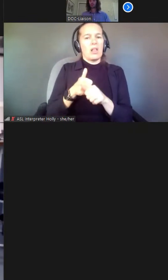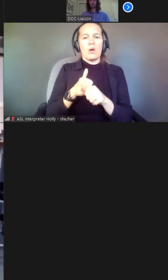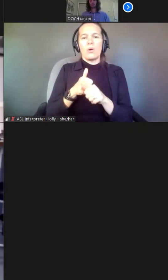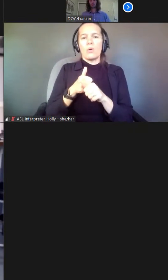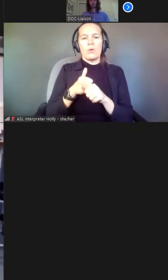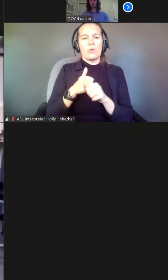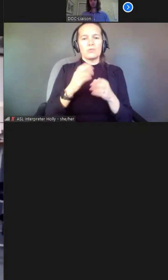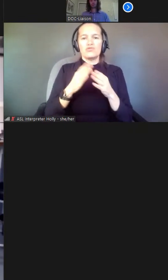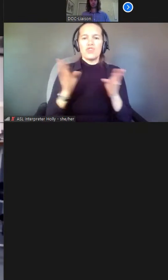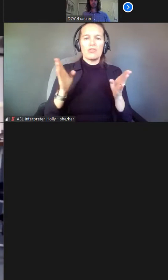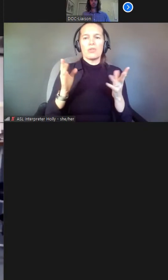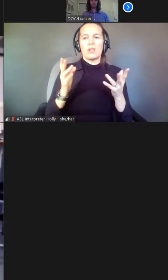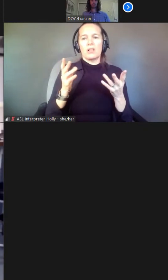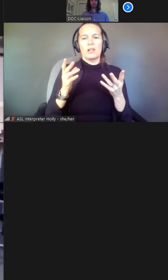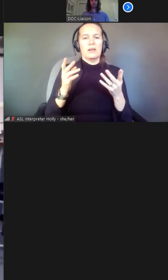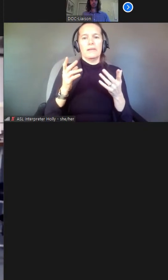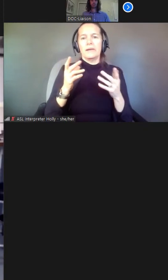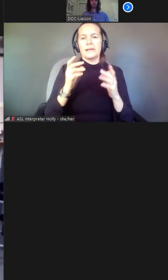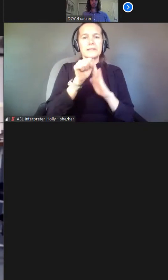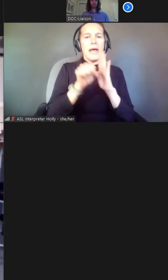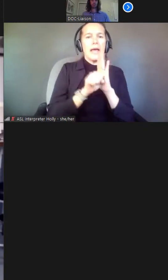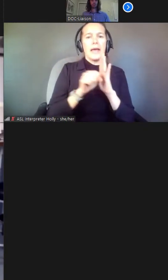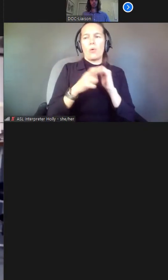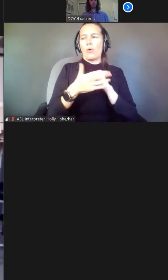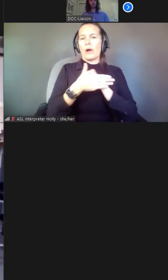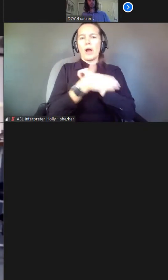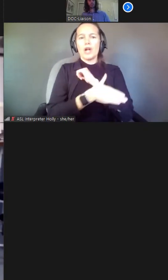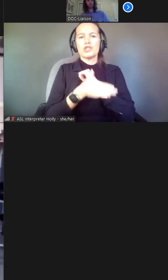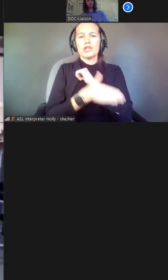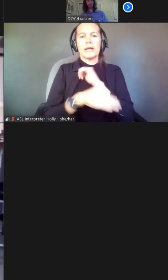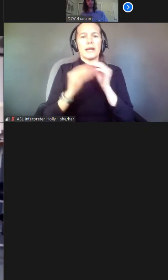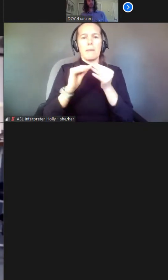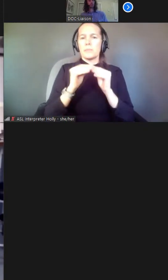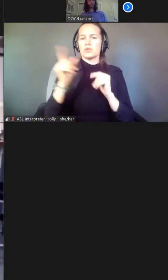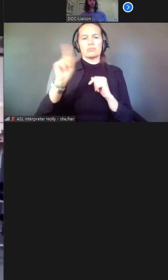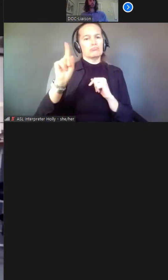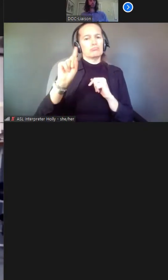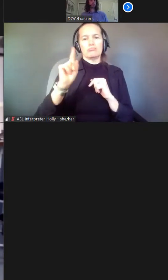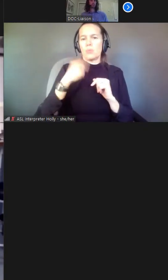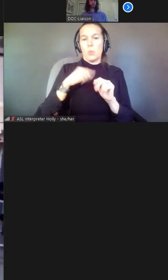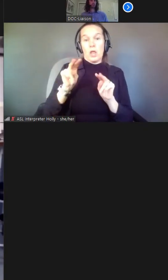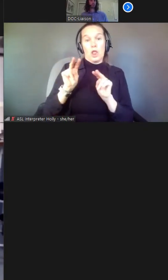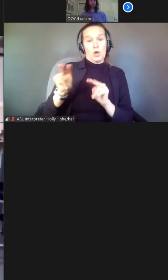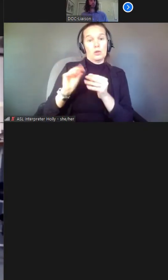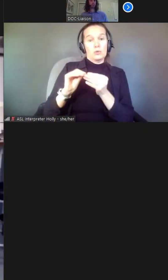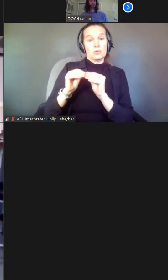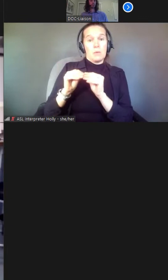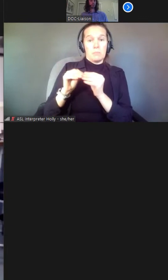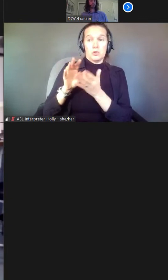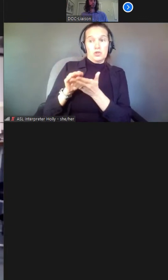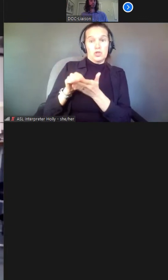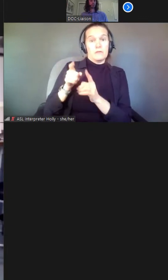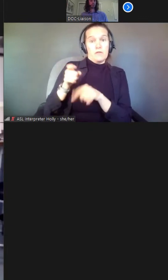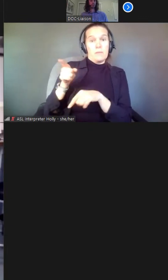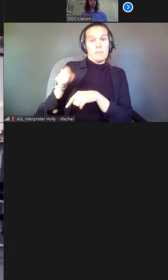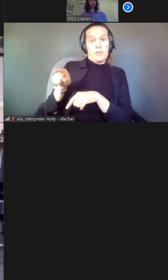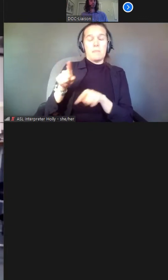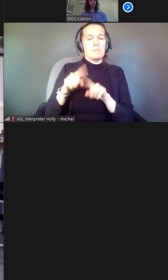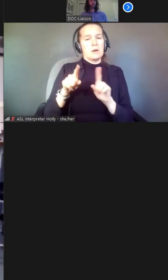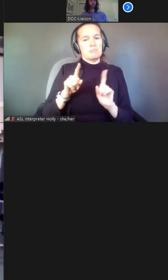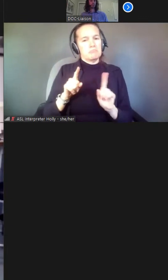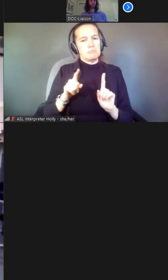explanations about the state or the country. Those we look at those to learn from those experiences. We do want to,